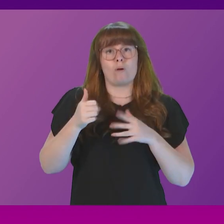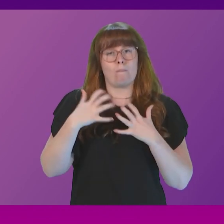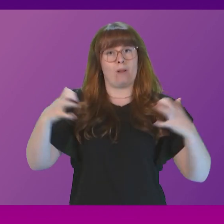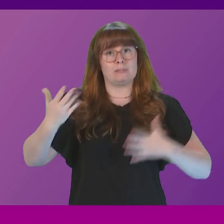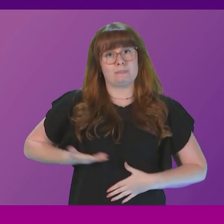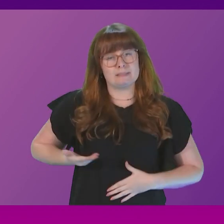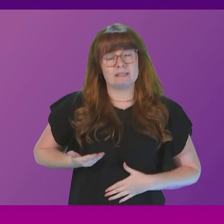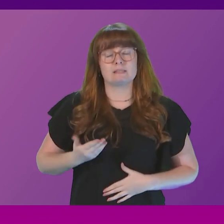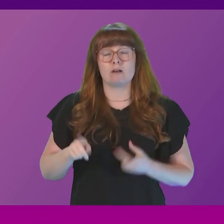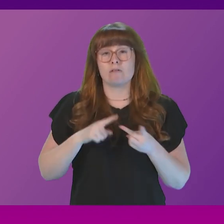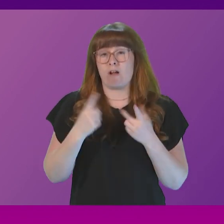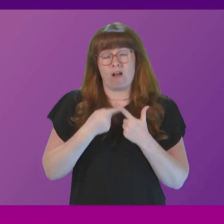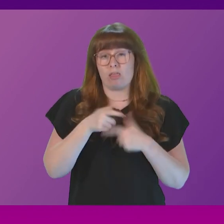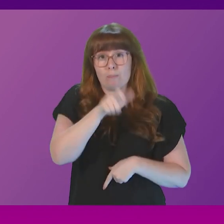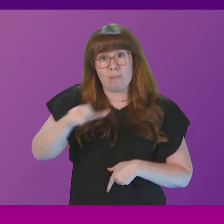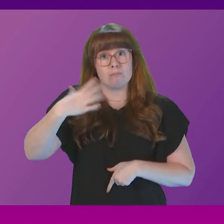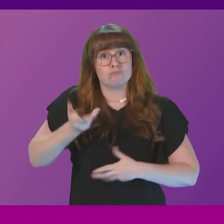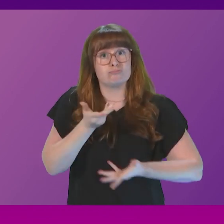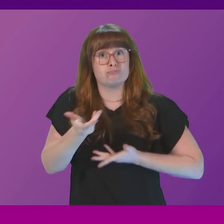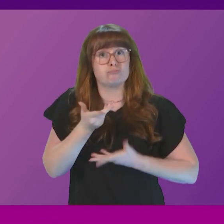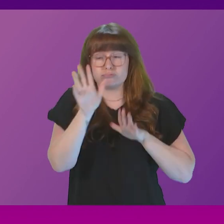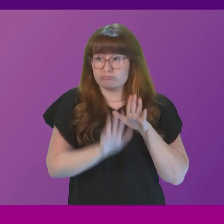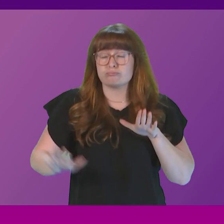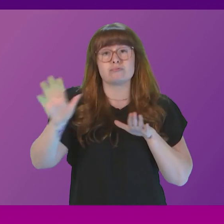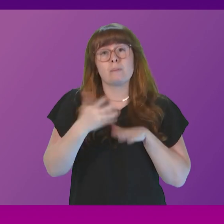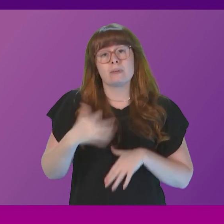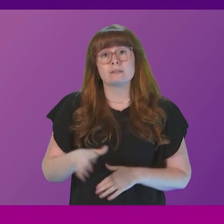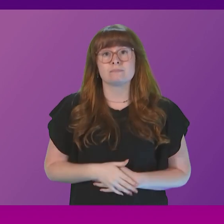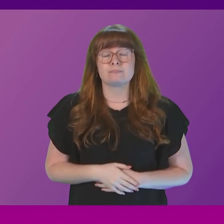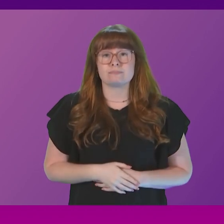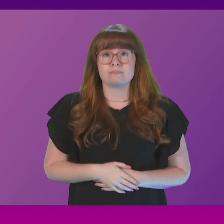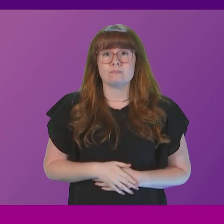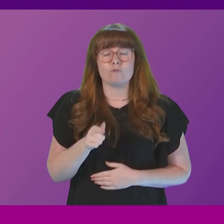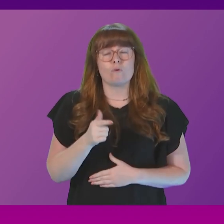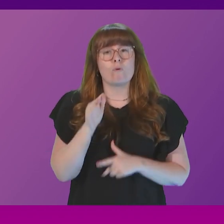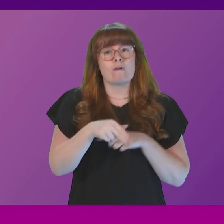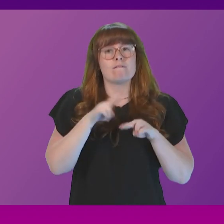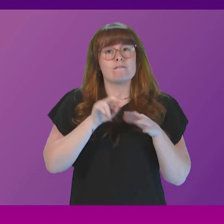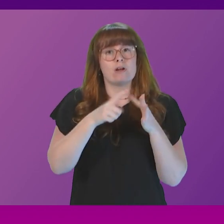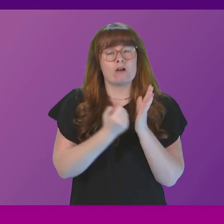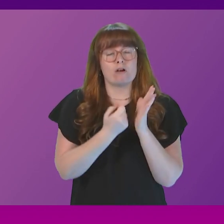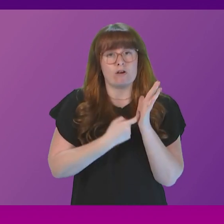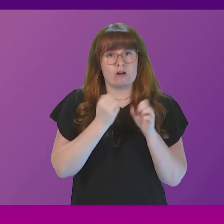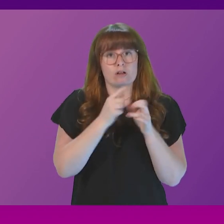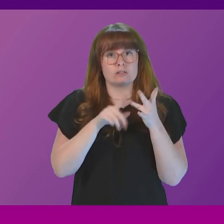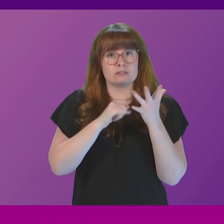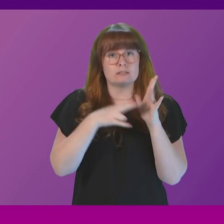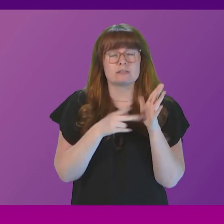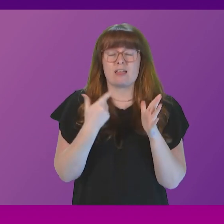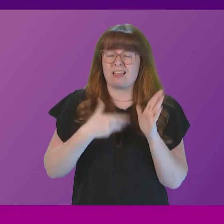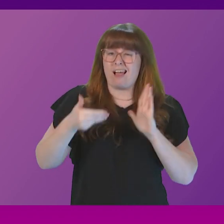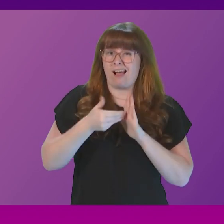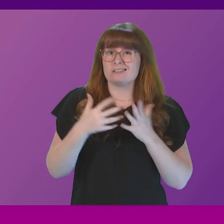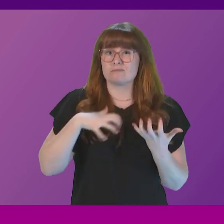to ministers and cabinet secretaries right across the board. In terms of Ferguson's, I suppose the added complexity, and this is